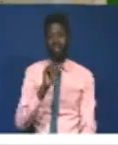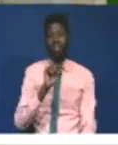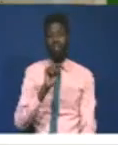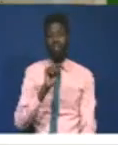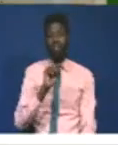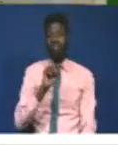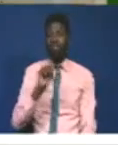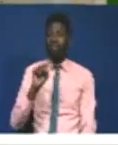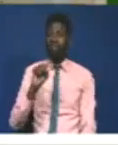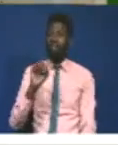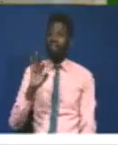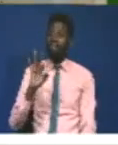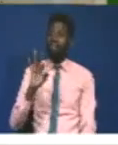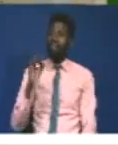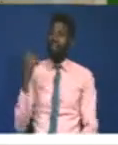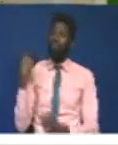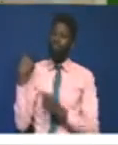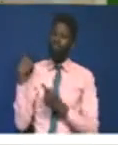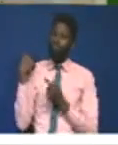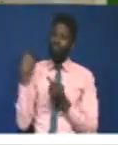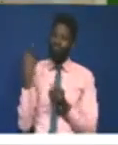the fund that has been taking care of this,